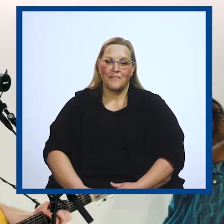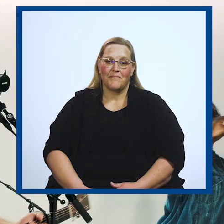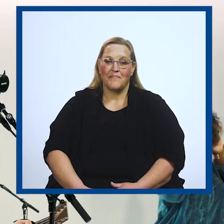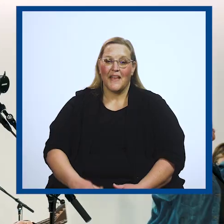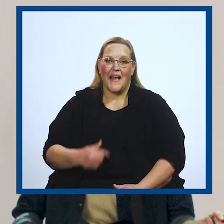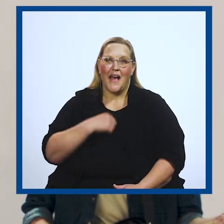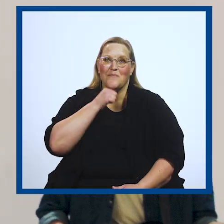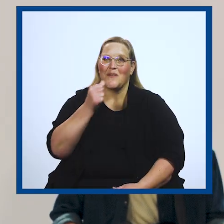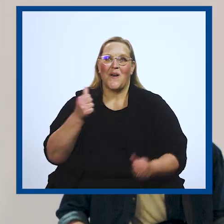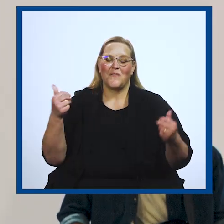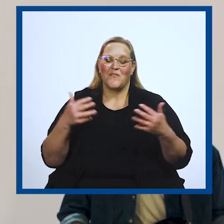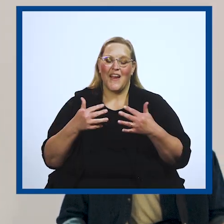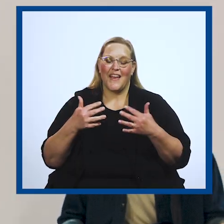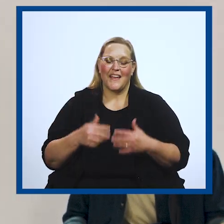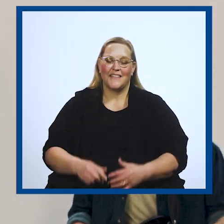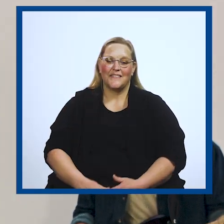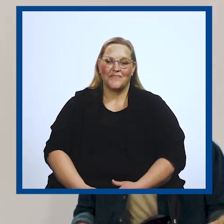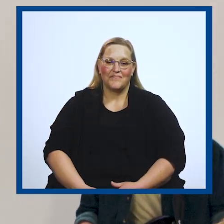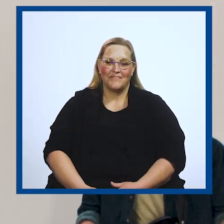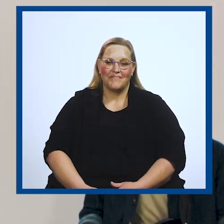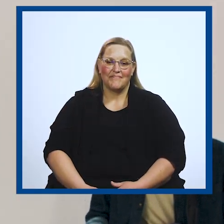I'm not afraid